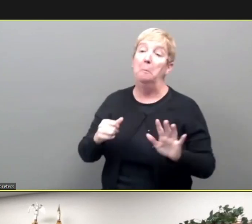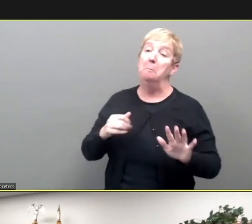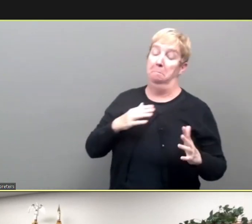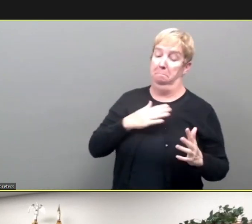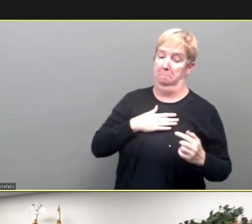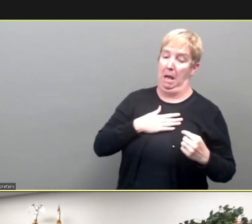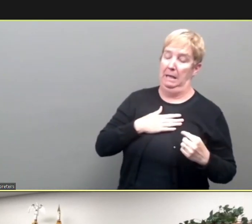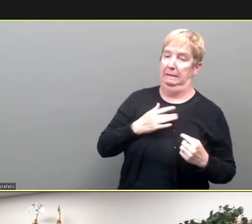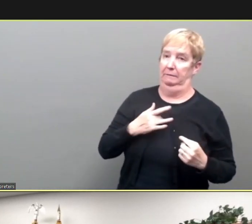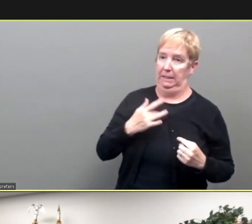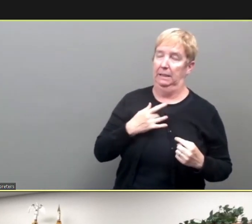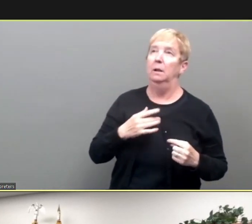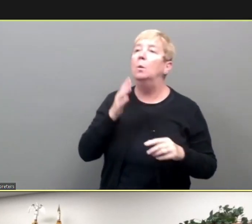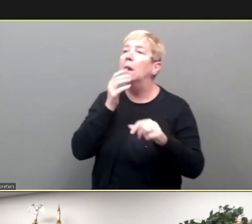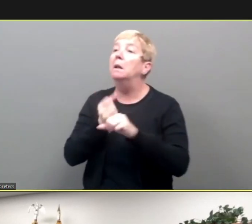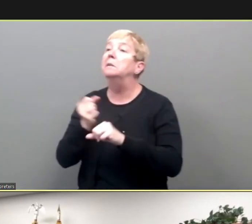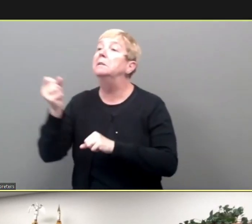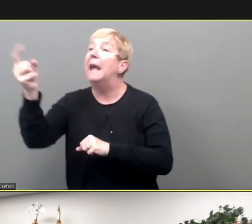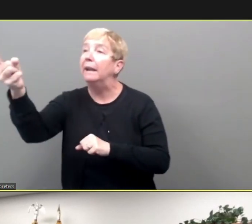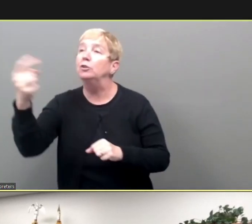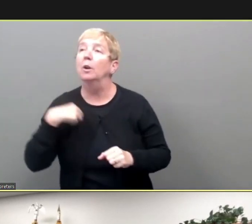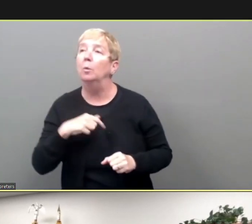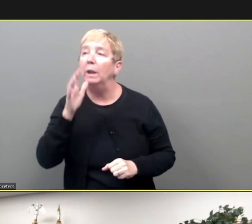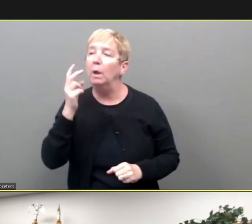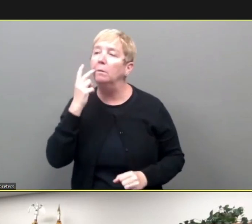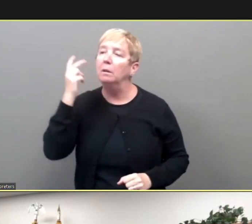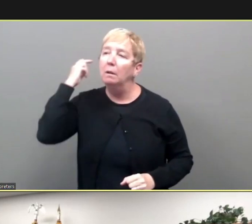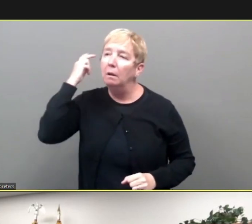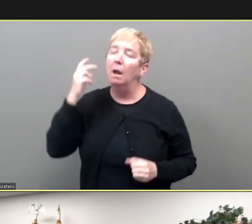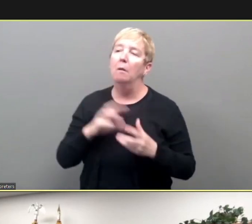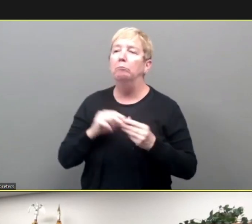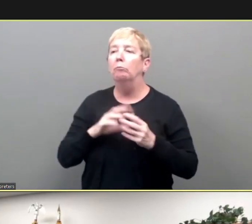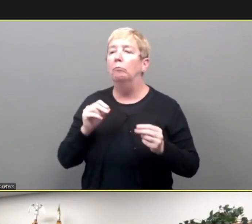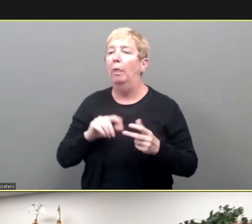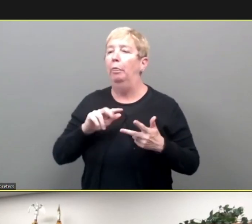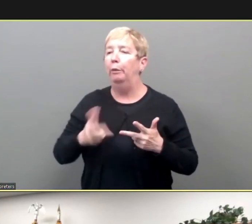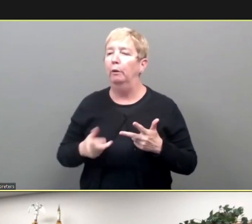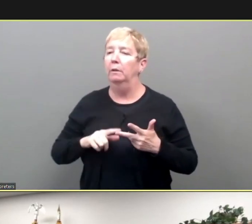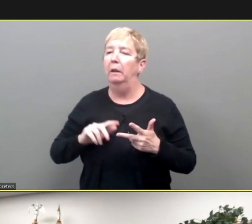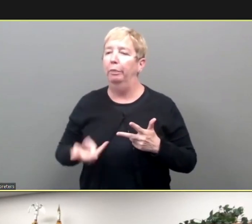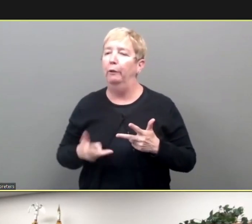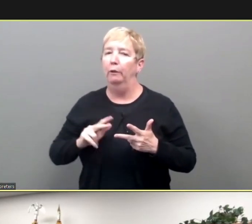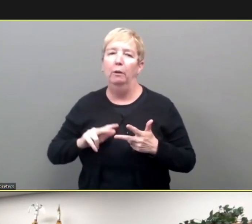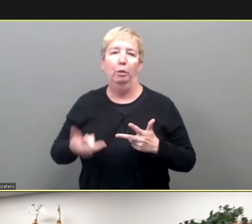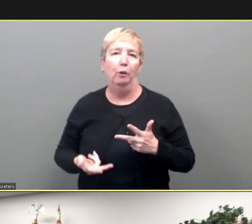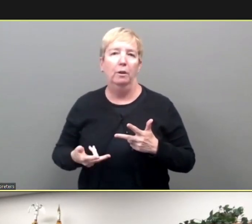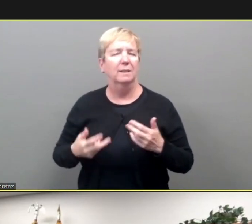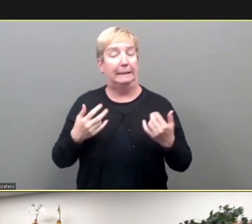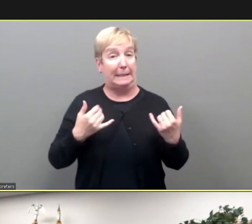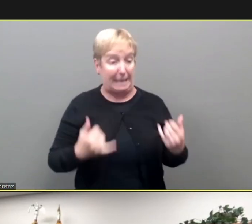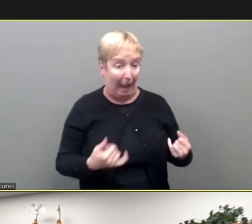Christine first came up with this idea. And I think it's like my favorite idea of the week now, that